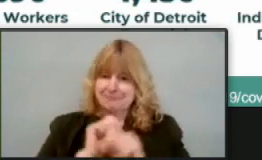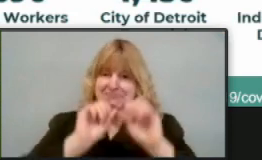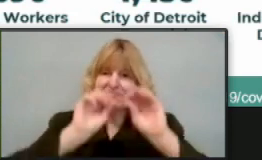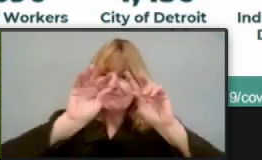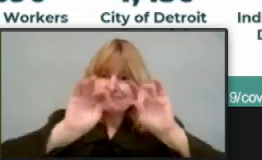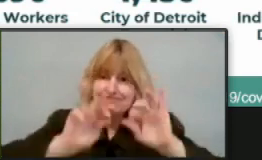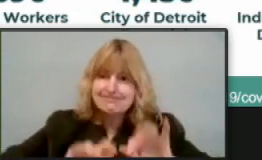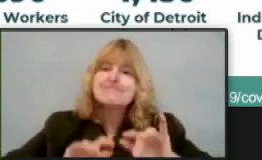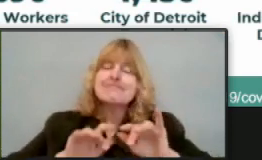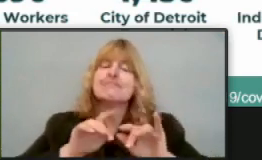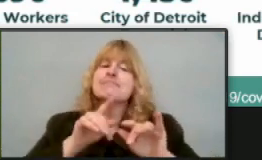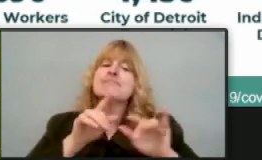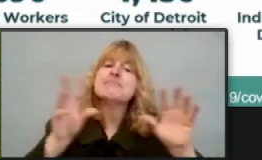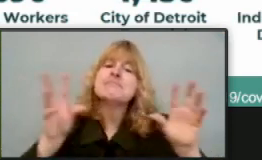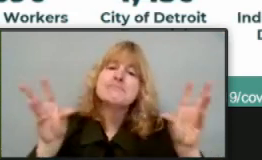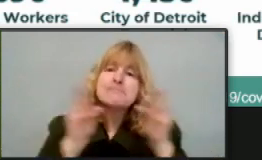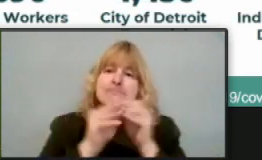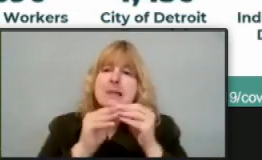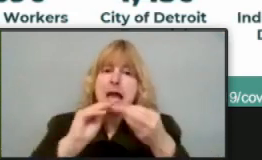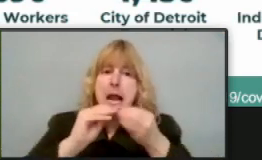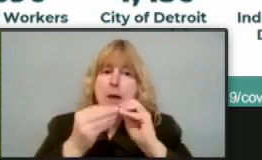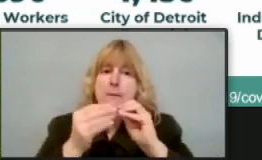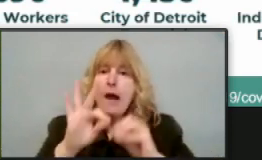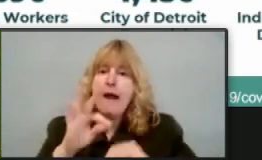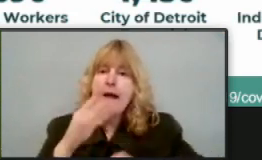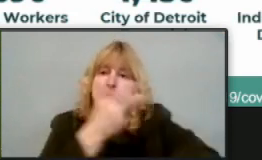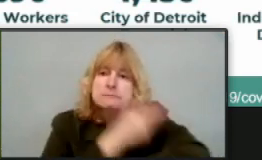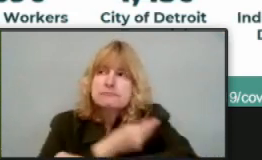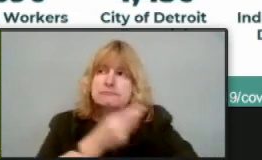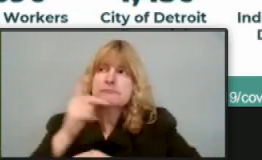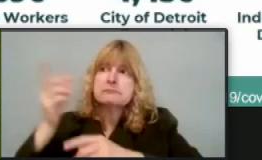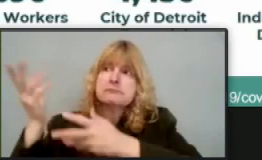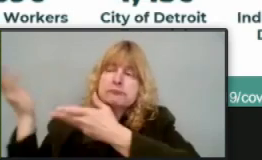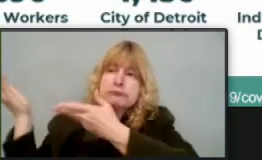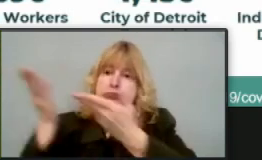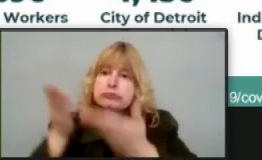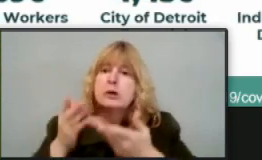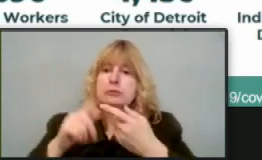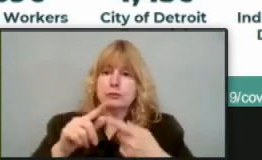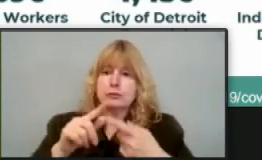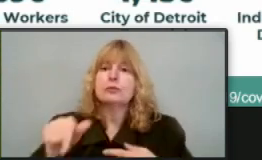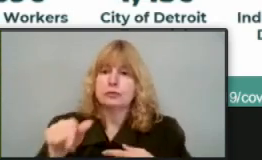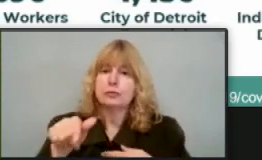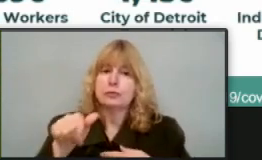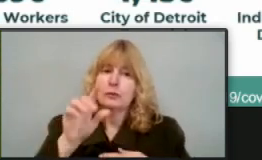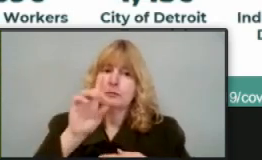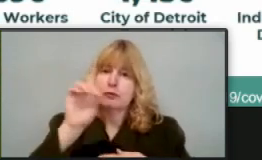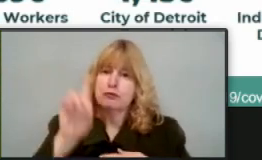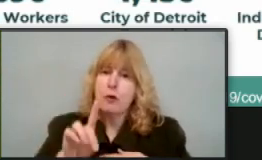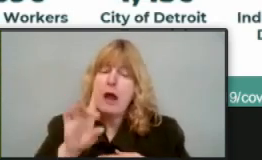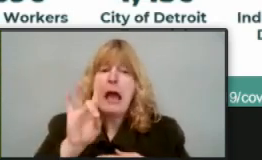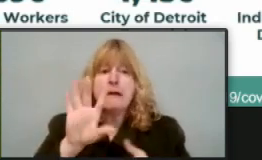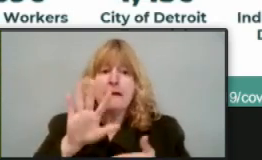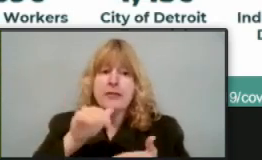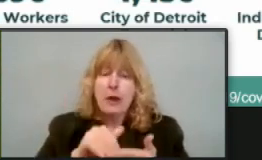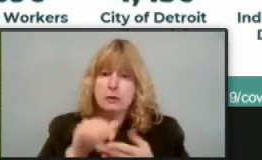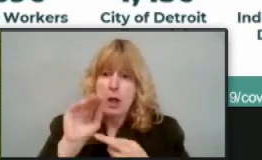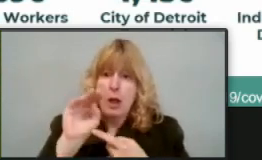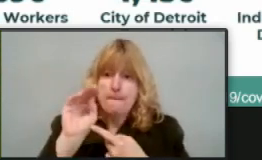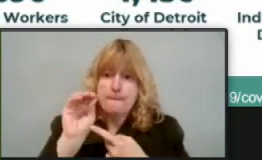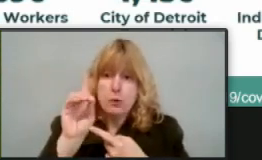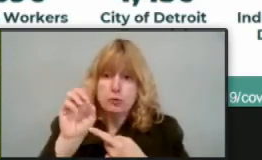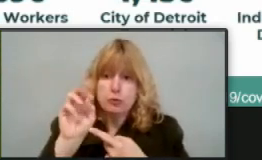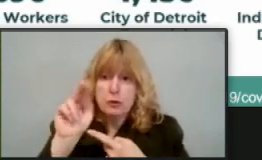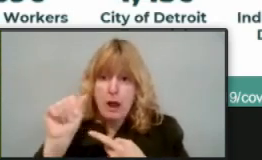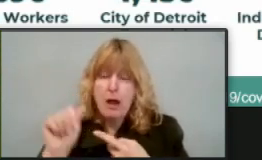city of Detroit has received, which is about 85,000 doses of the Moderna and 12,000 of the Pfizer